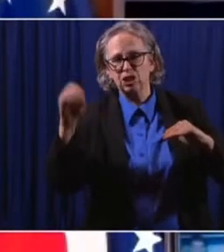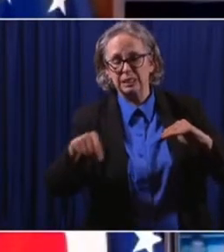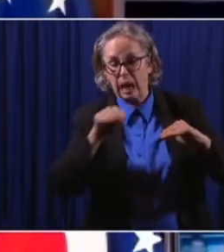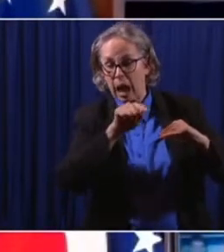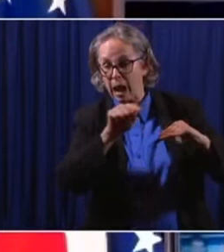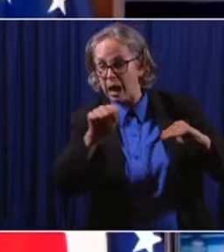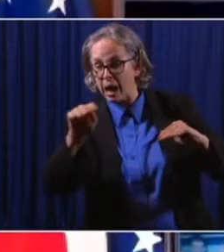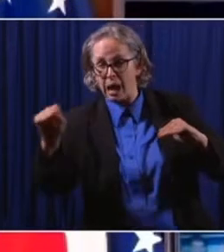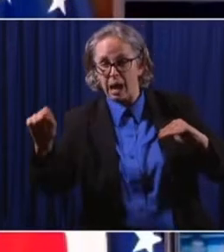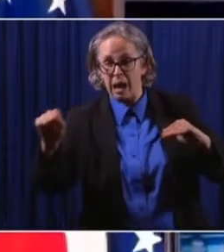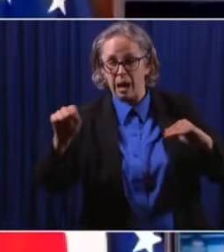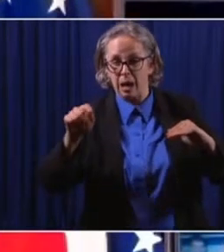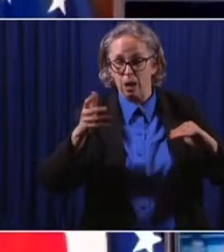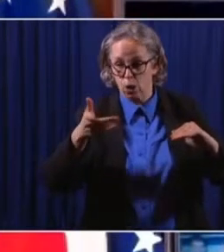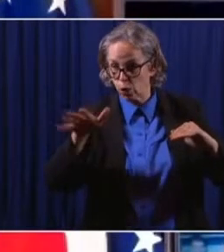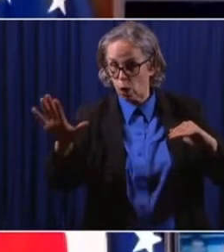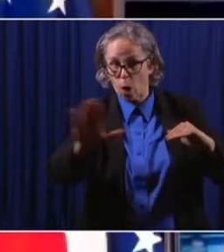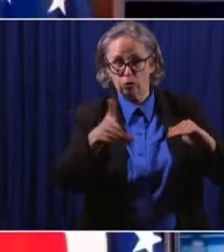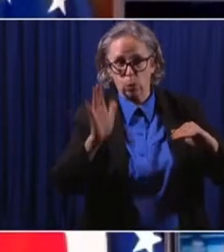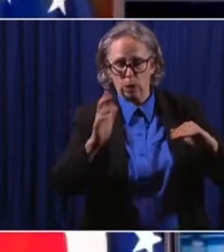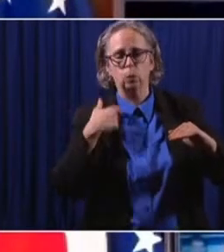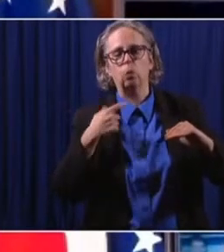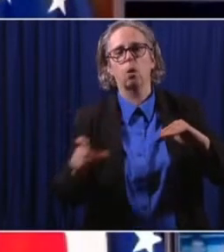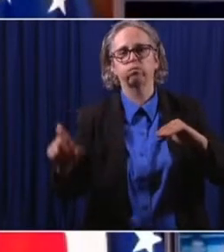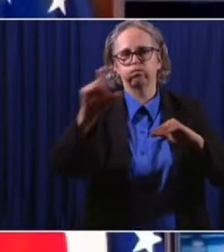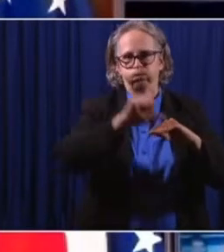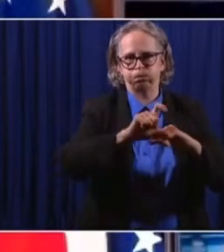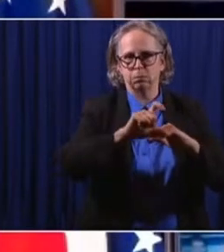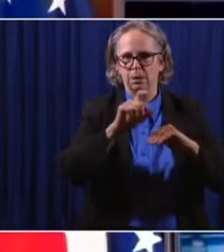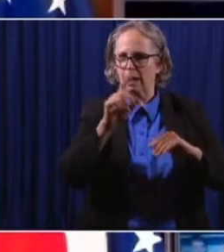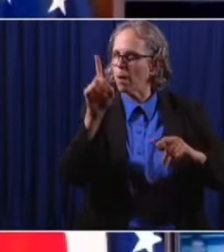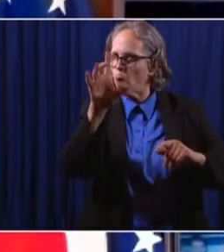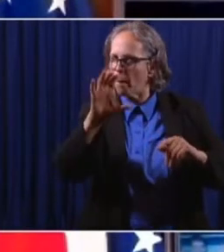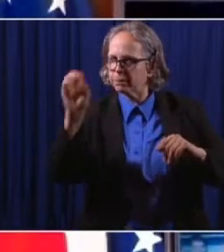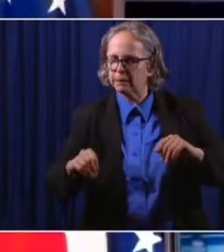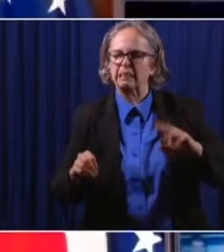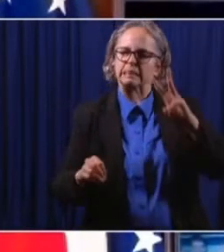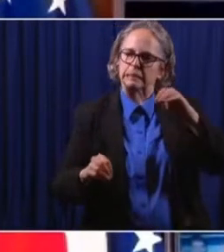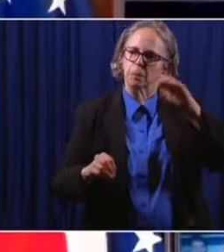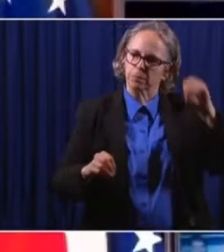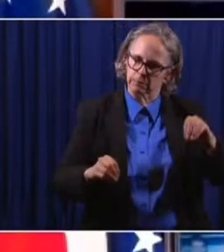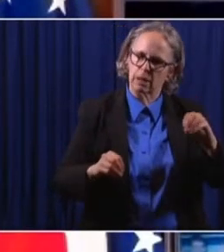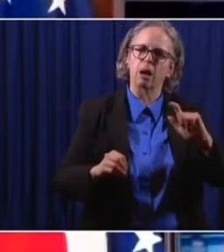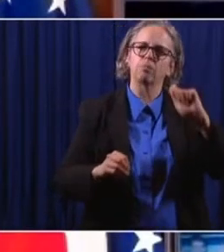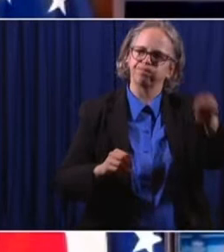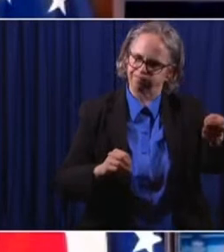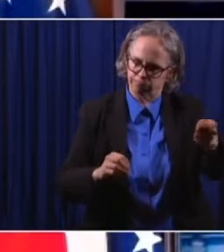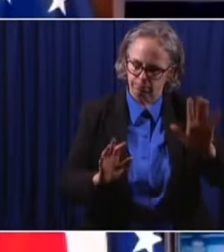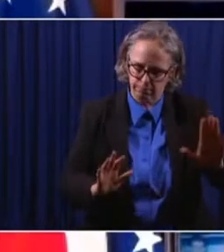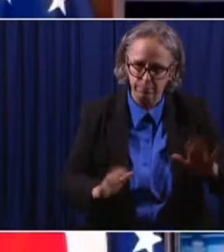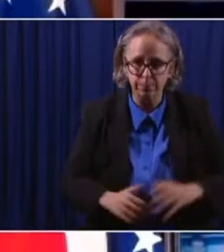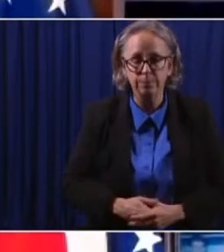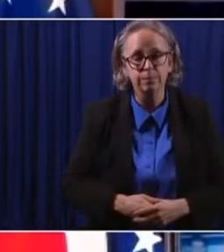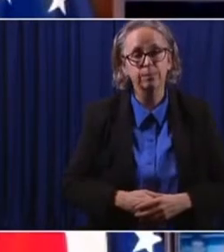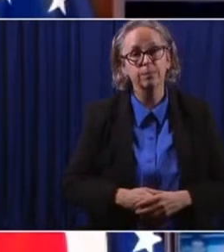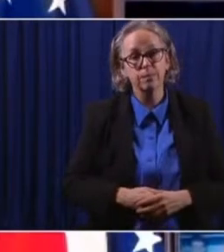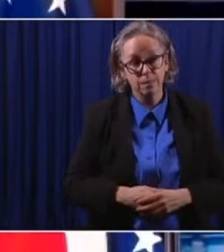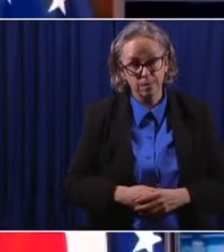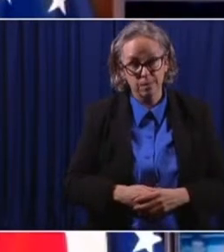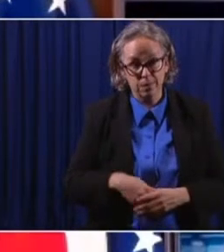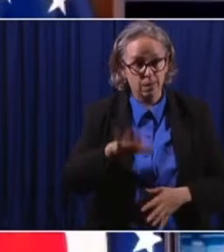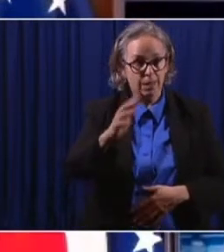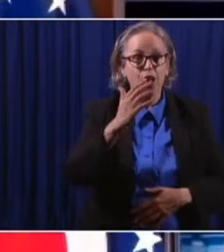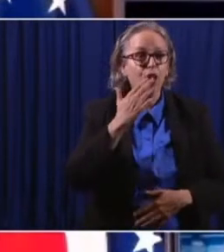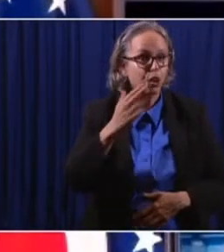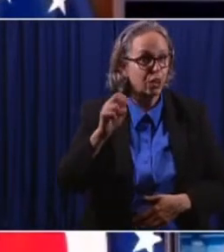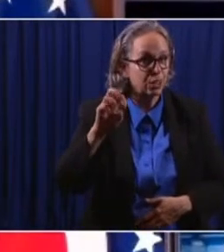of their requested amount for qualifying purchases. And this will enable, there's the good news, bottom